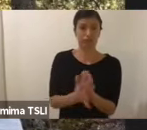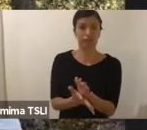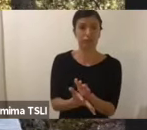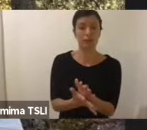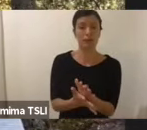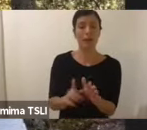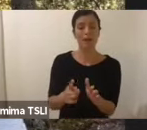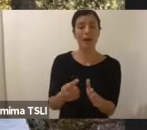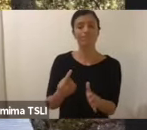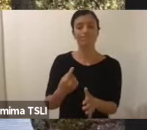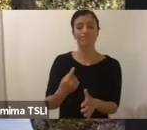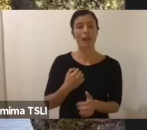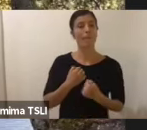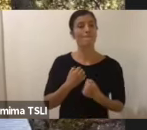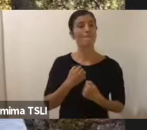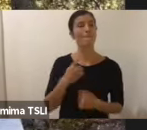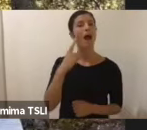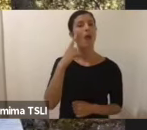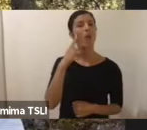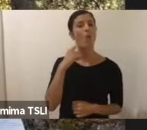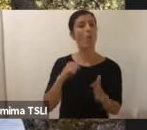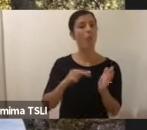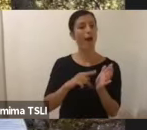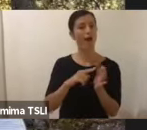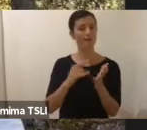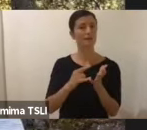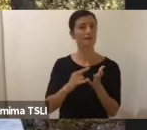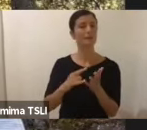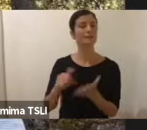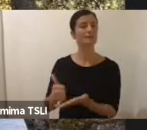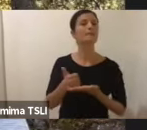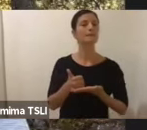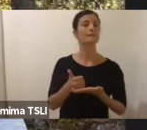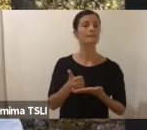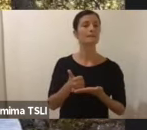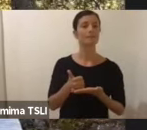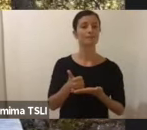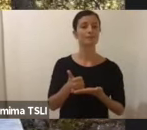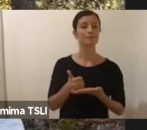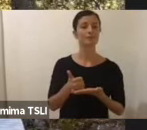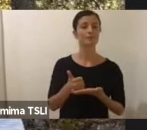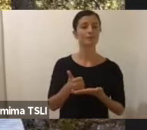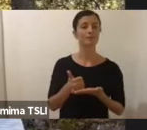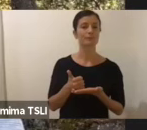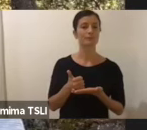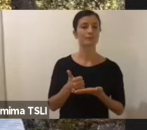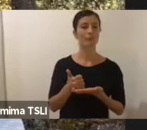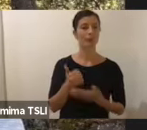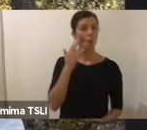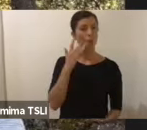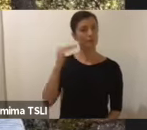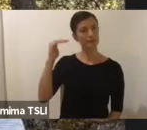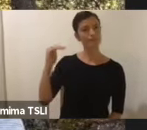um maybe 13 i was not that young but my mom moved me to los angeles she was going to school full-time and she had um